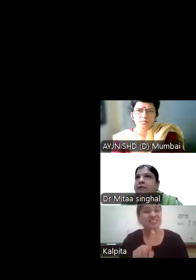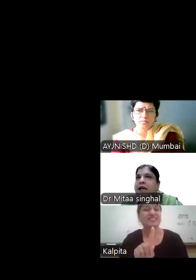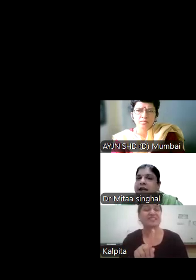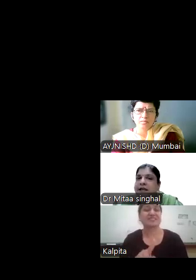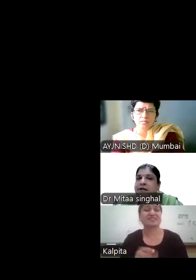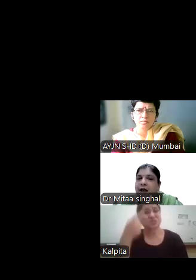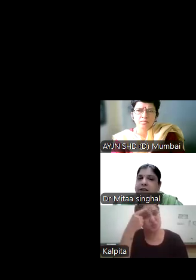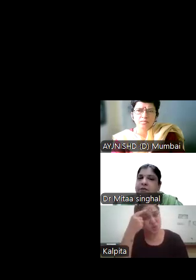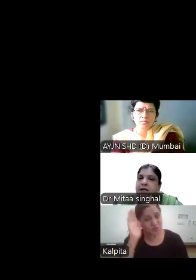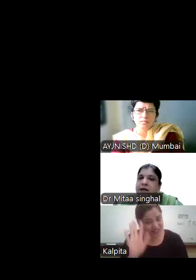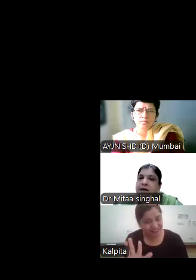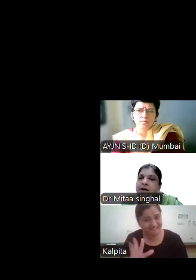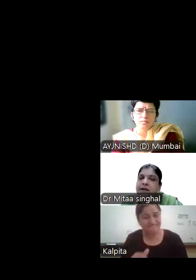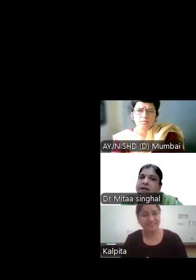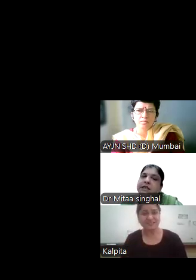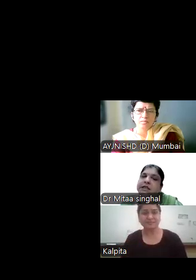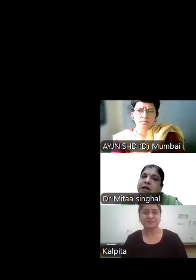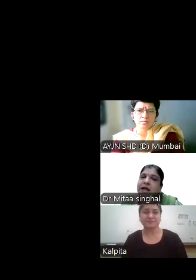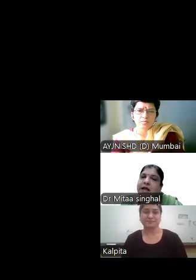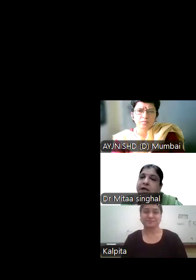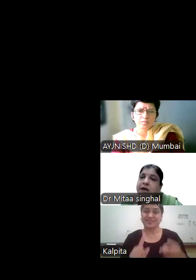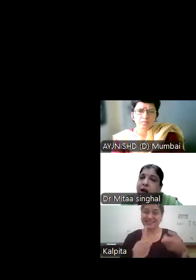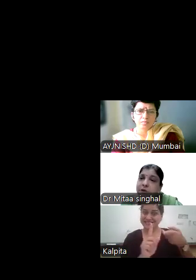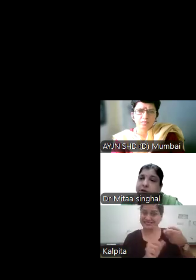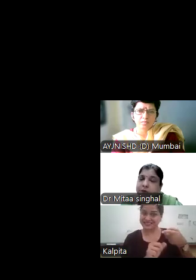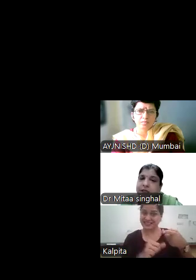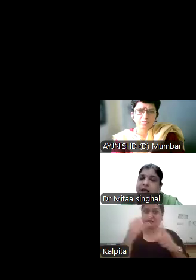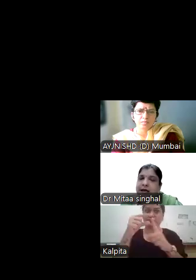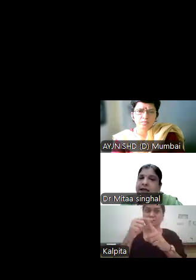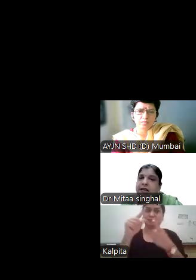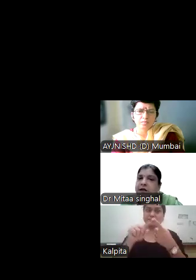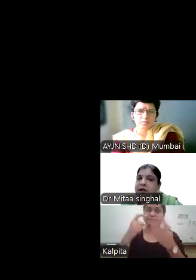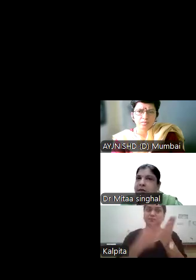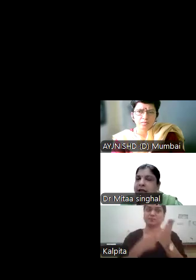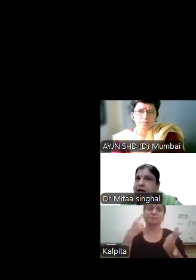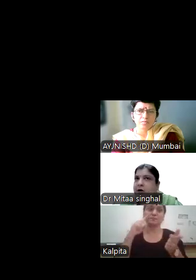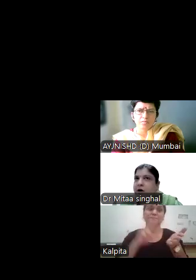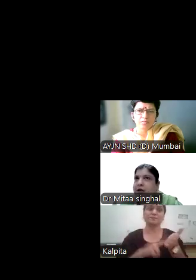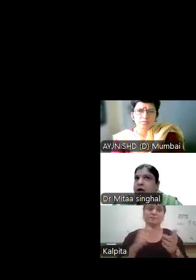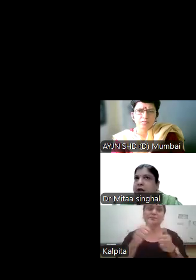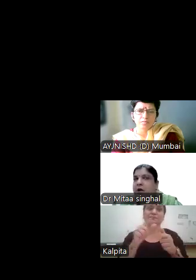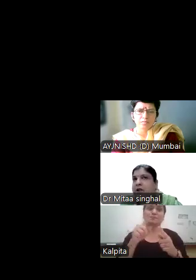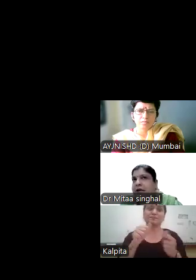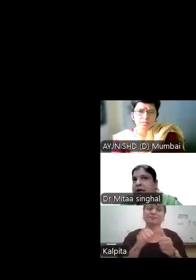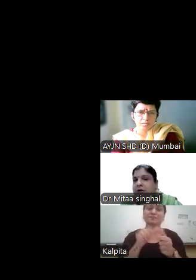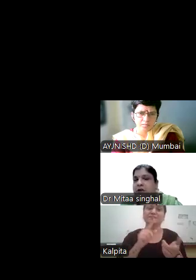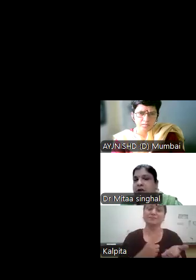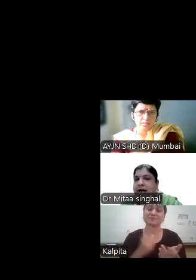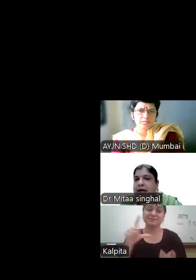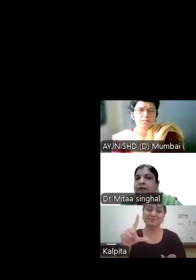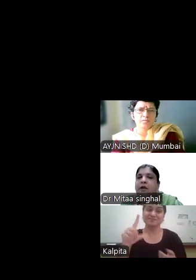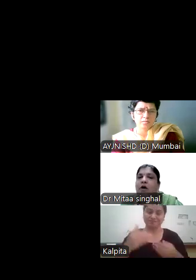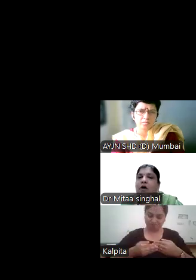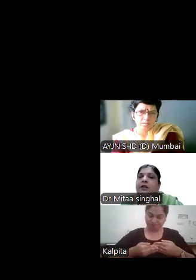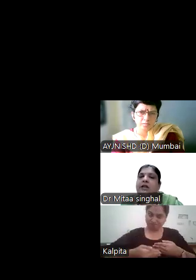are perinatal factors. Perinatal factors means something happening around the birth, like the umbilical cord got around the neck of the